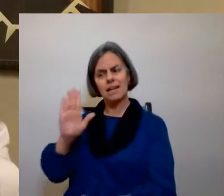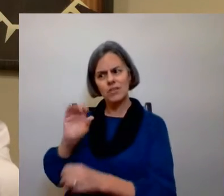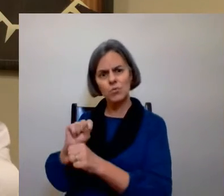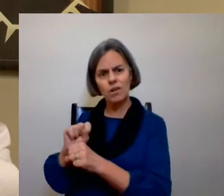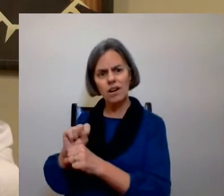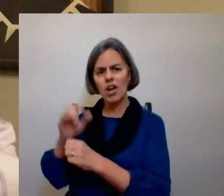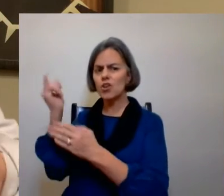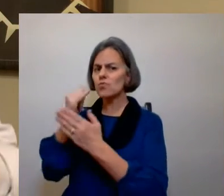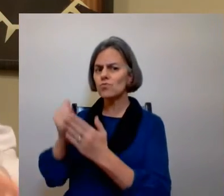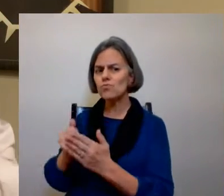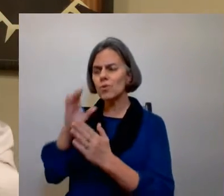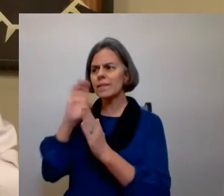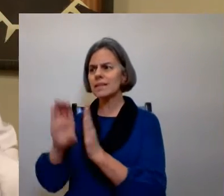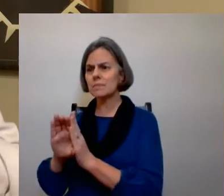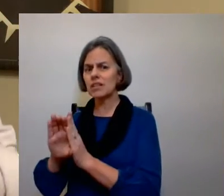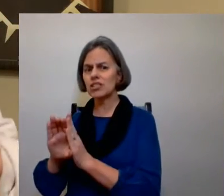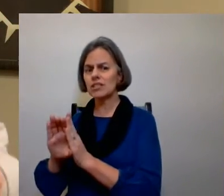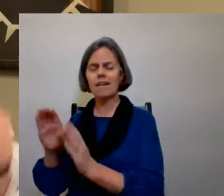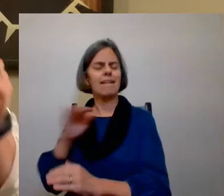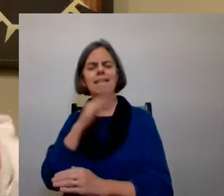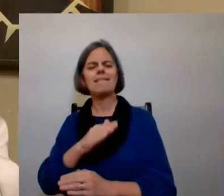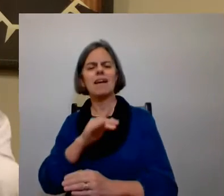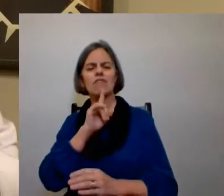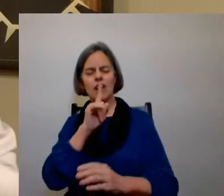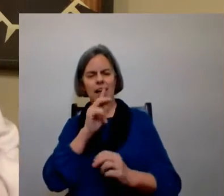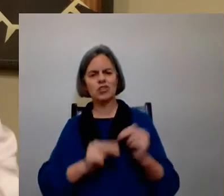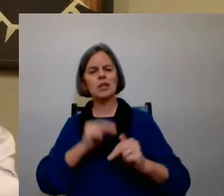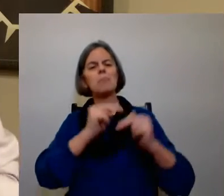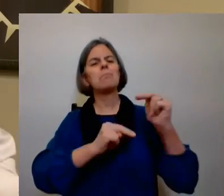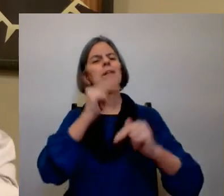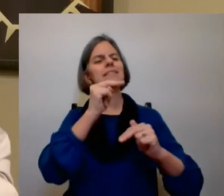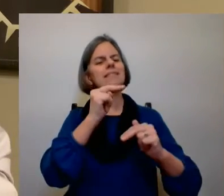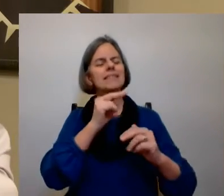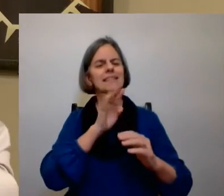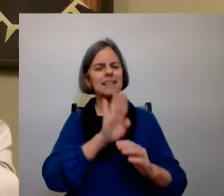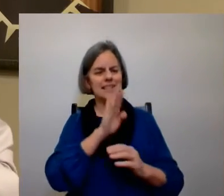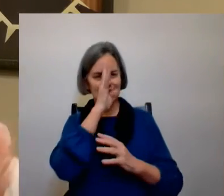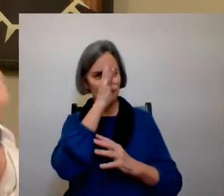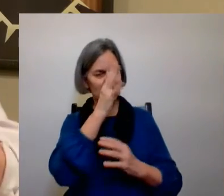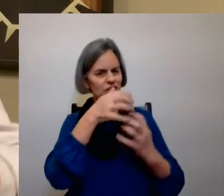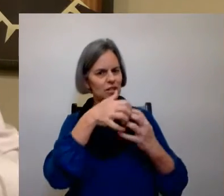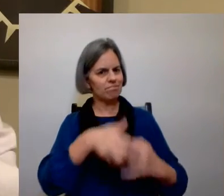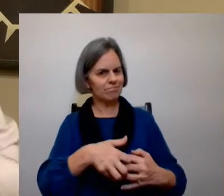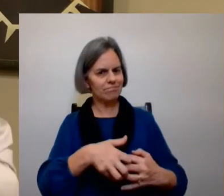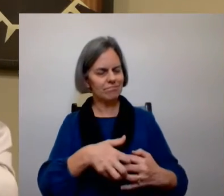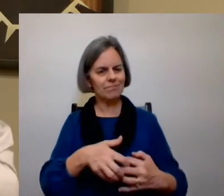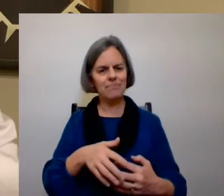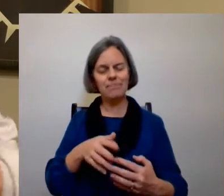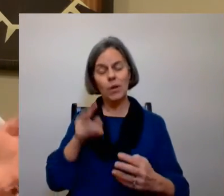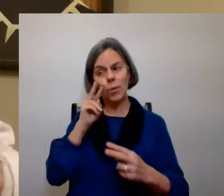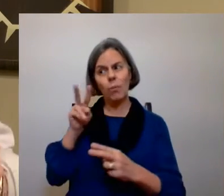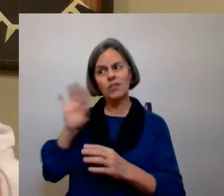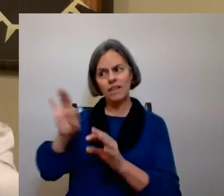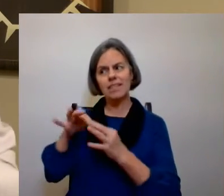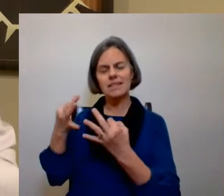these pictures for all these things, but he never actually built a single one of his inventions. Check out the Round family's